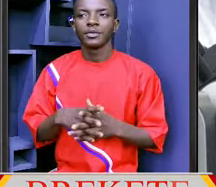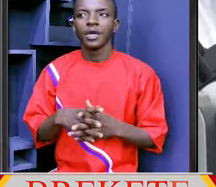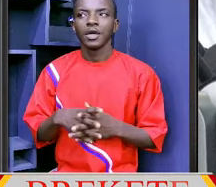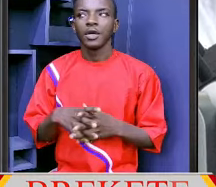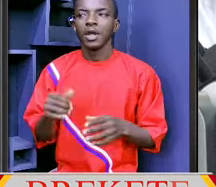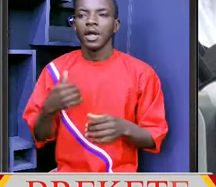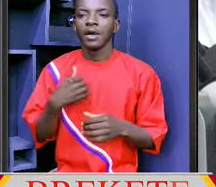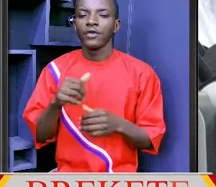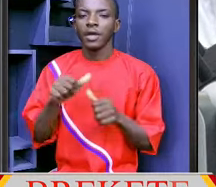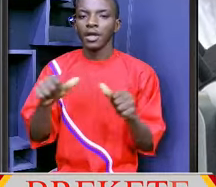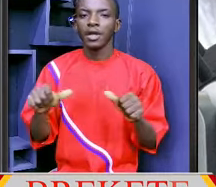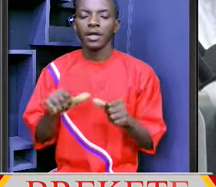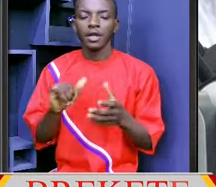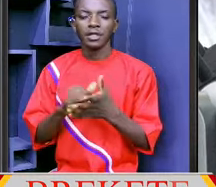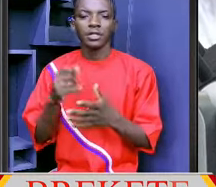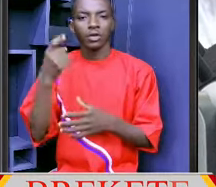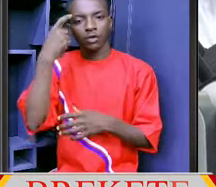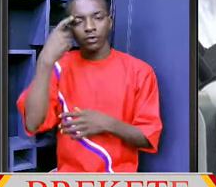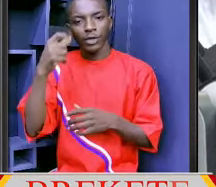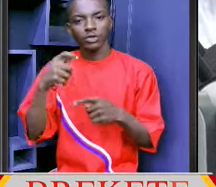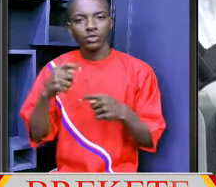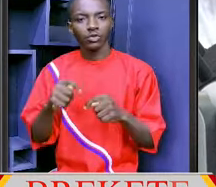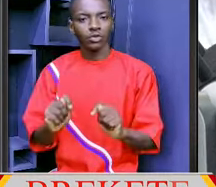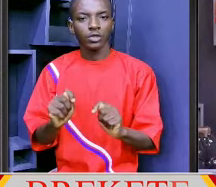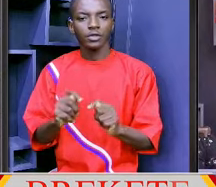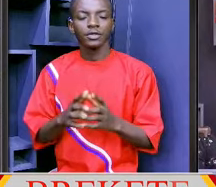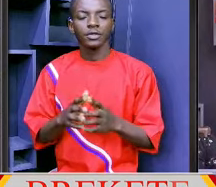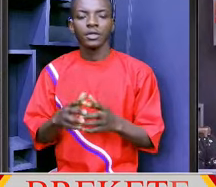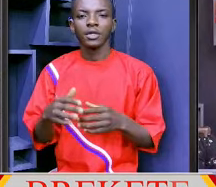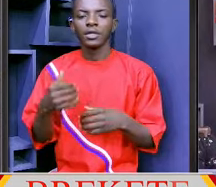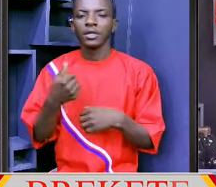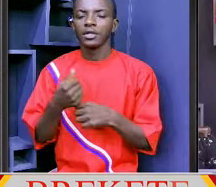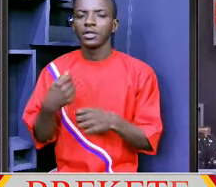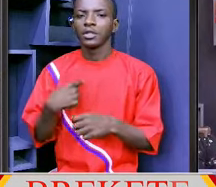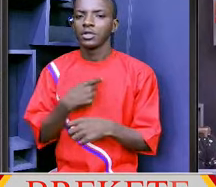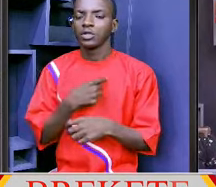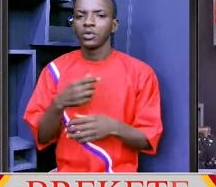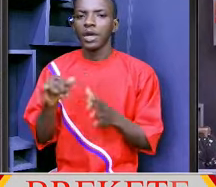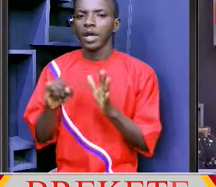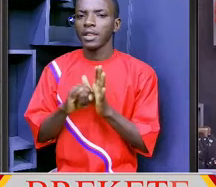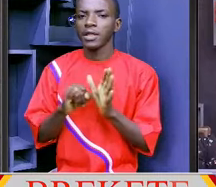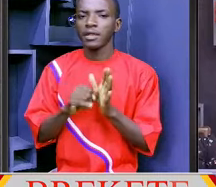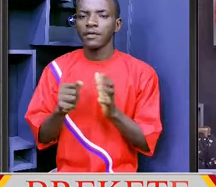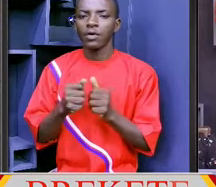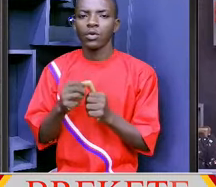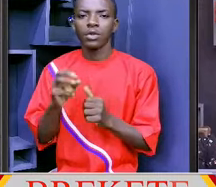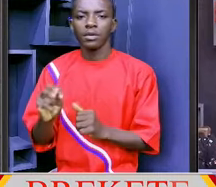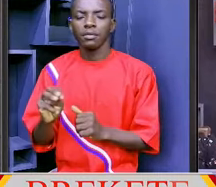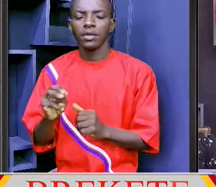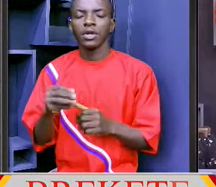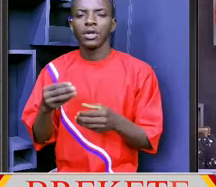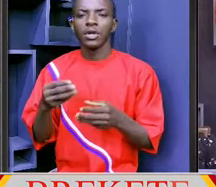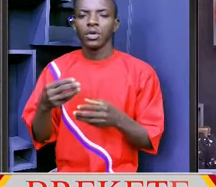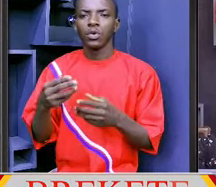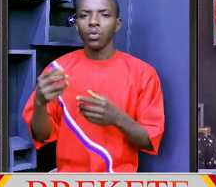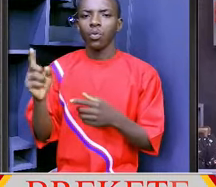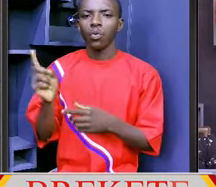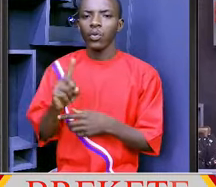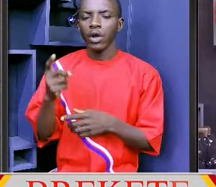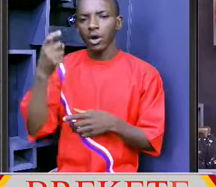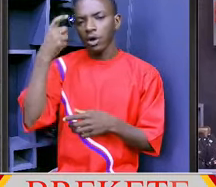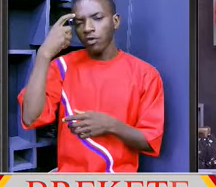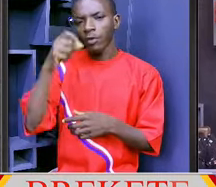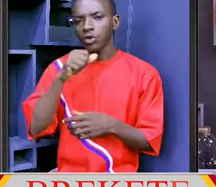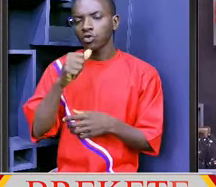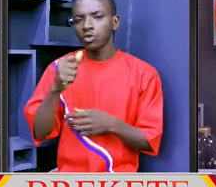You get areas where government try. Make we identify. The where